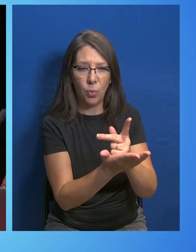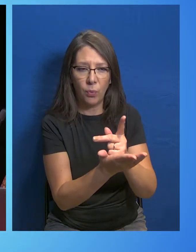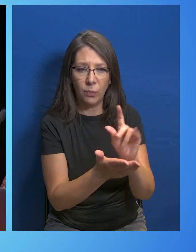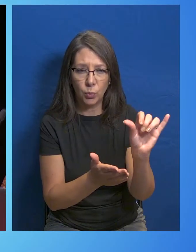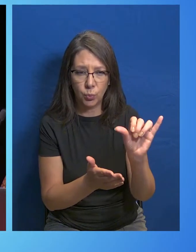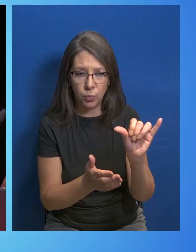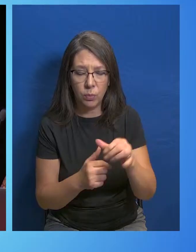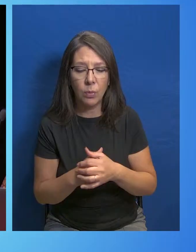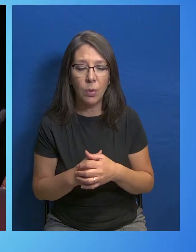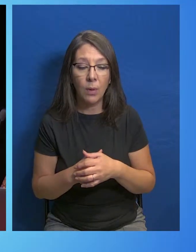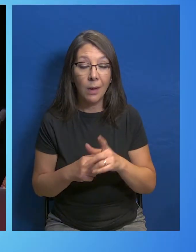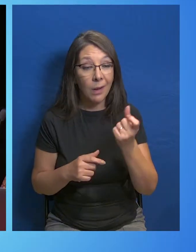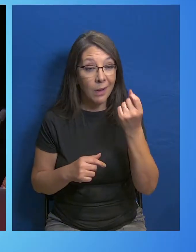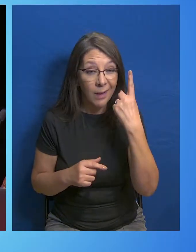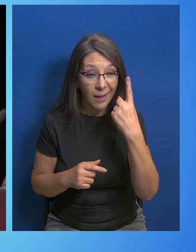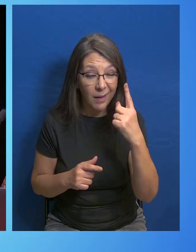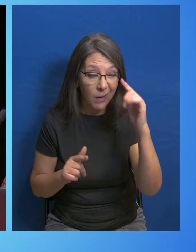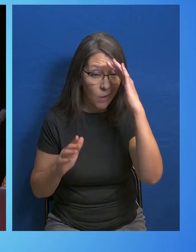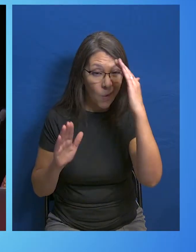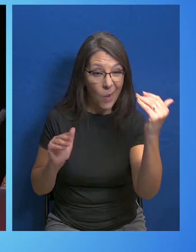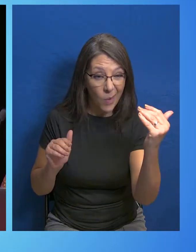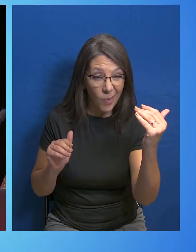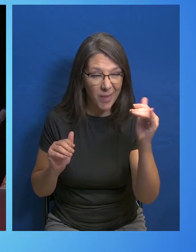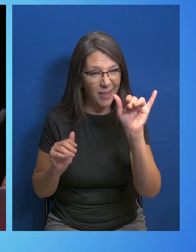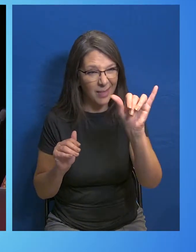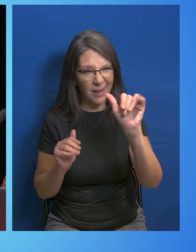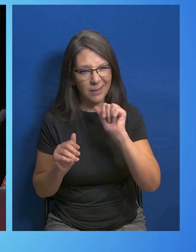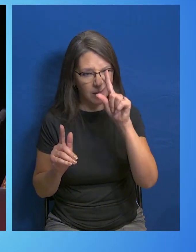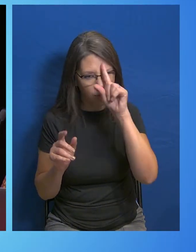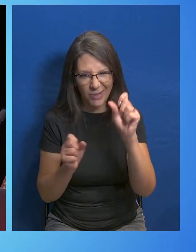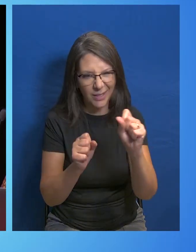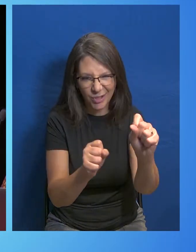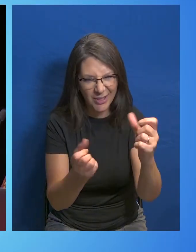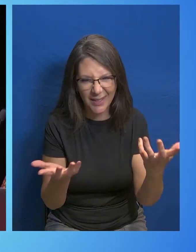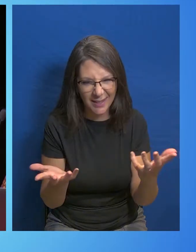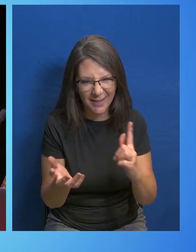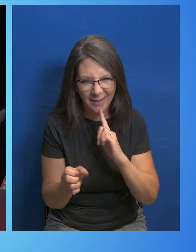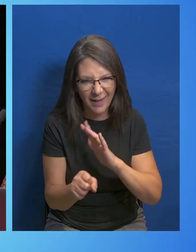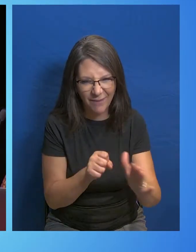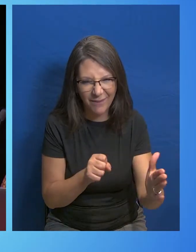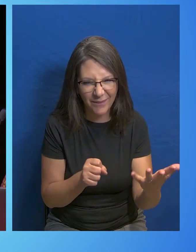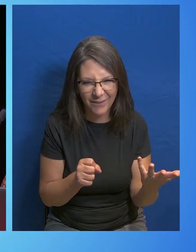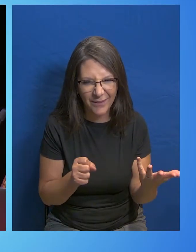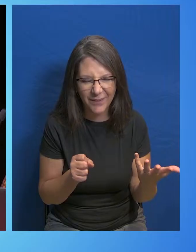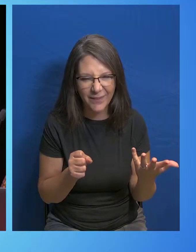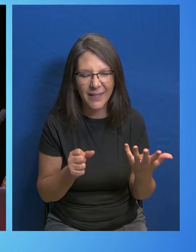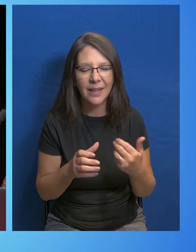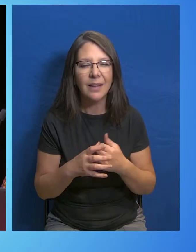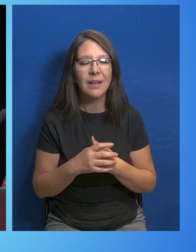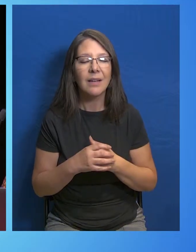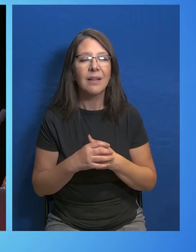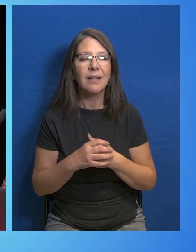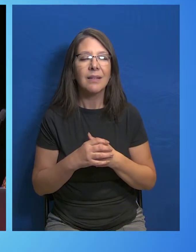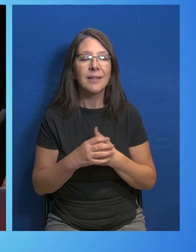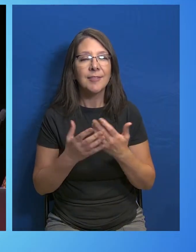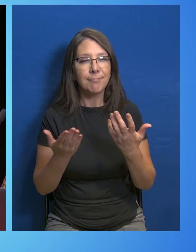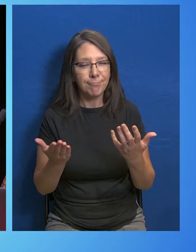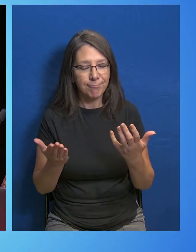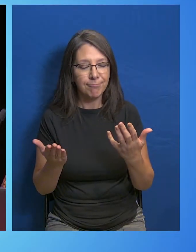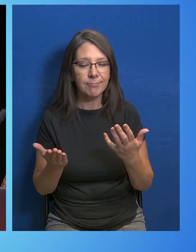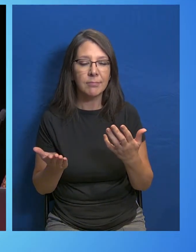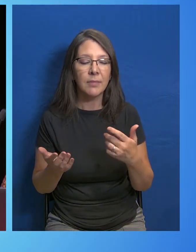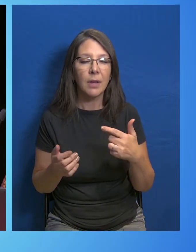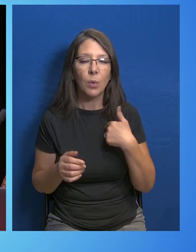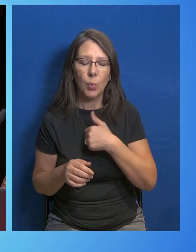the old cliche goes, hope is not a strategy. Hope is not enough. We also need to